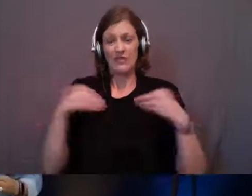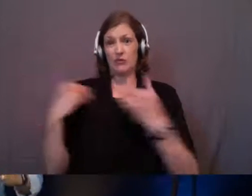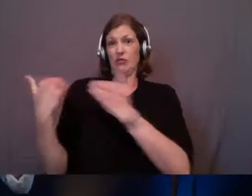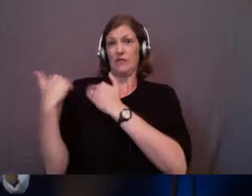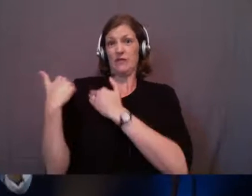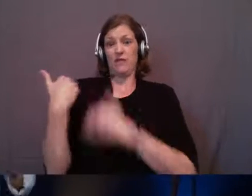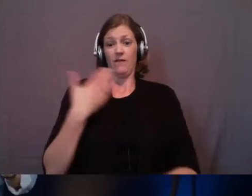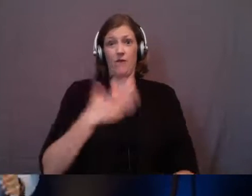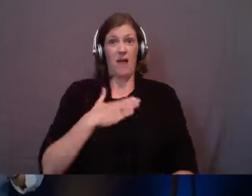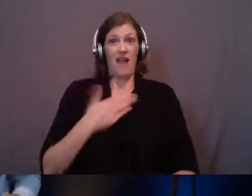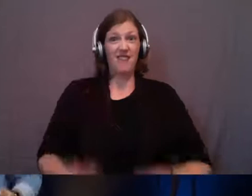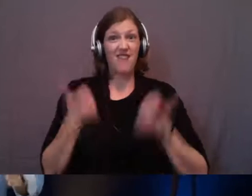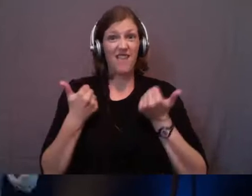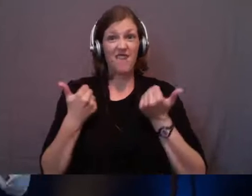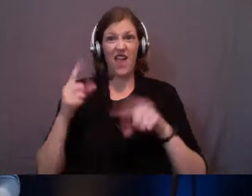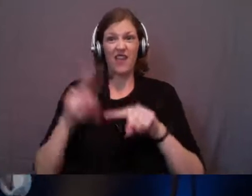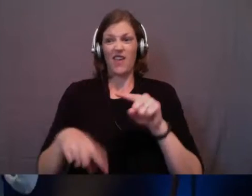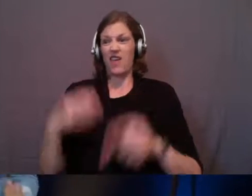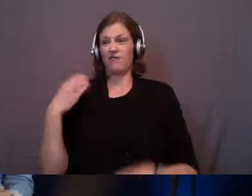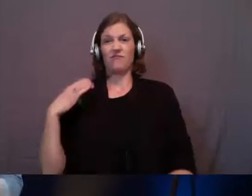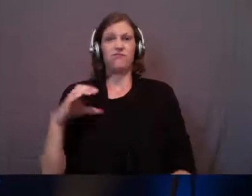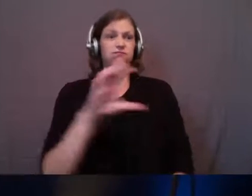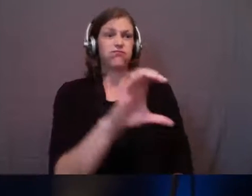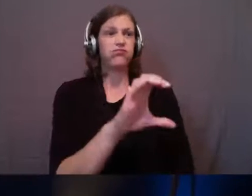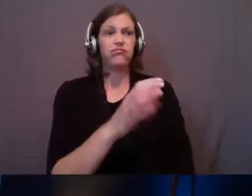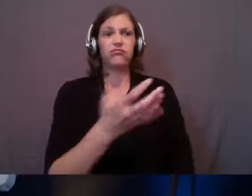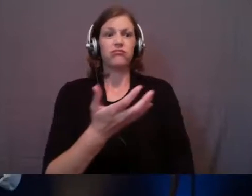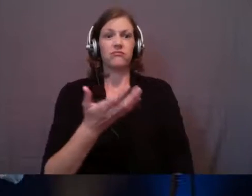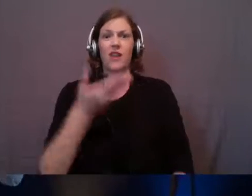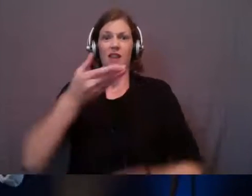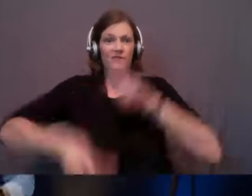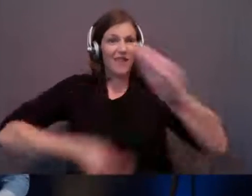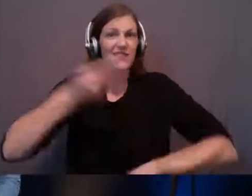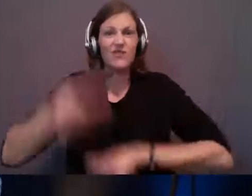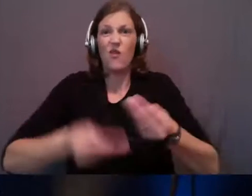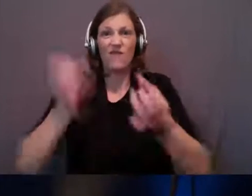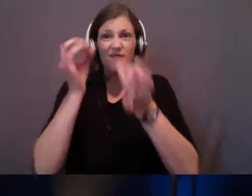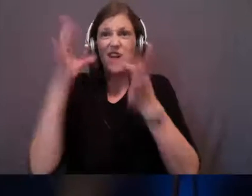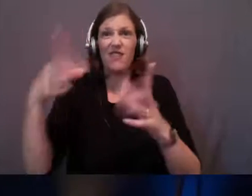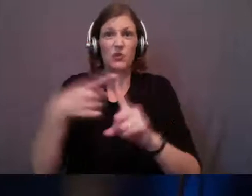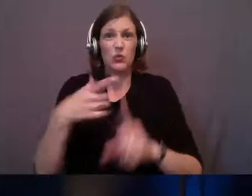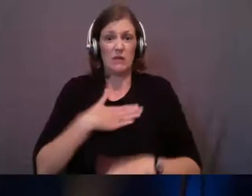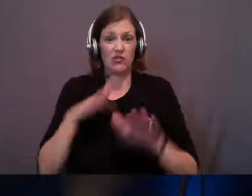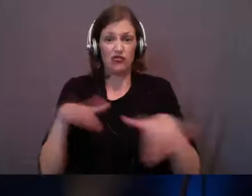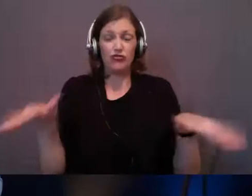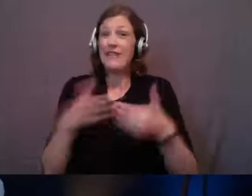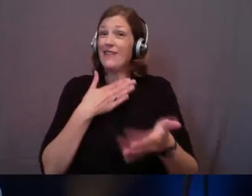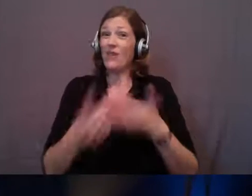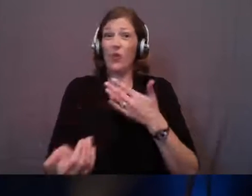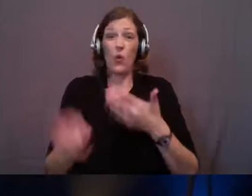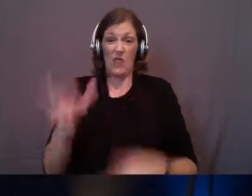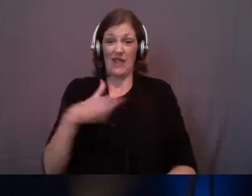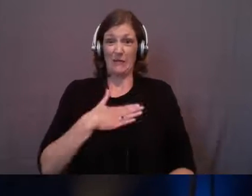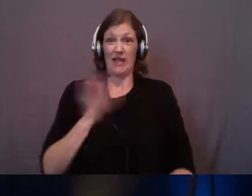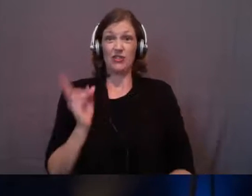my life. I cannot pass on a history of violence to my children, even though it's all I know. We have to